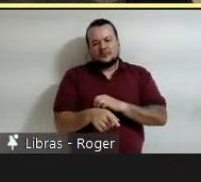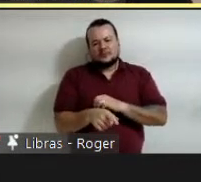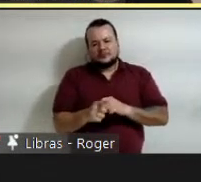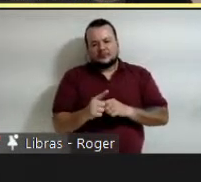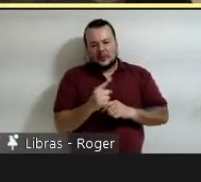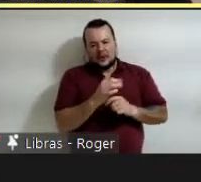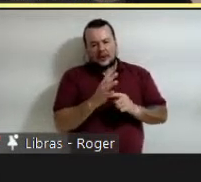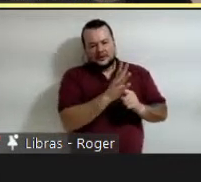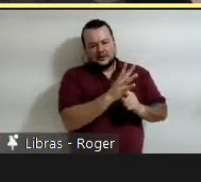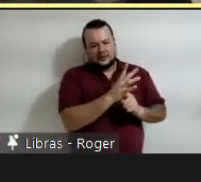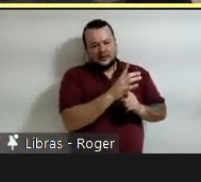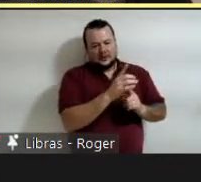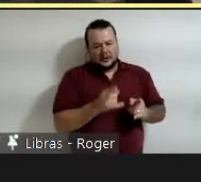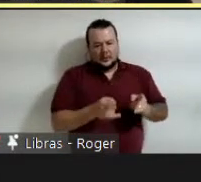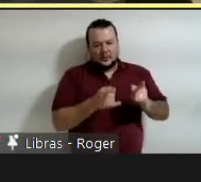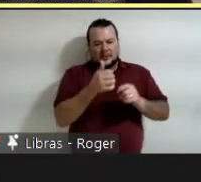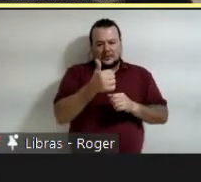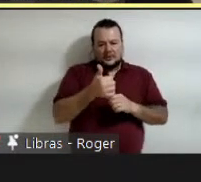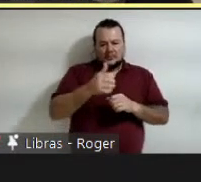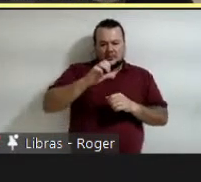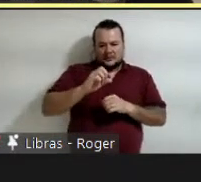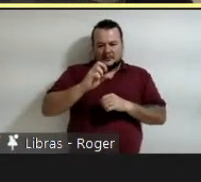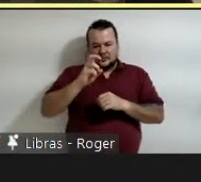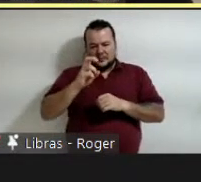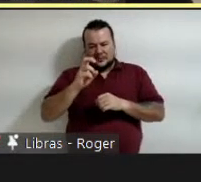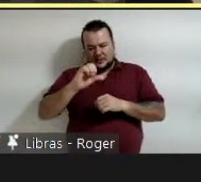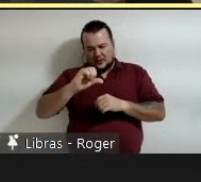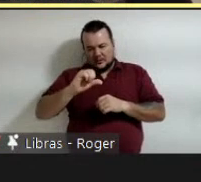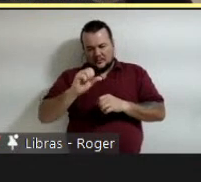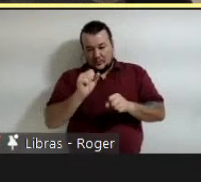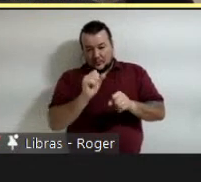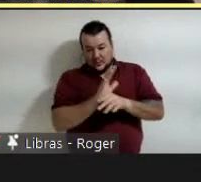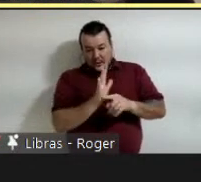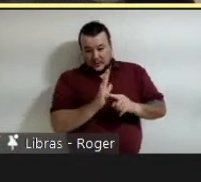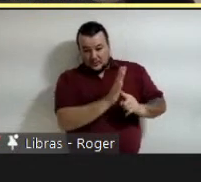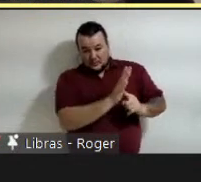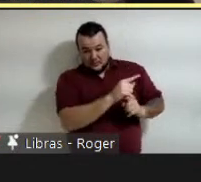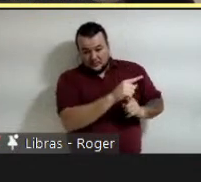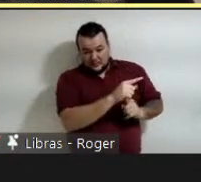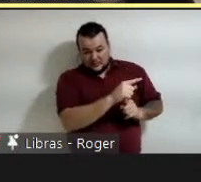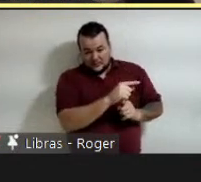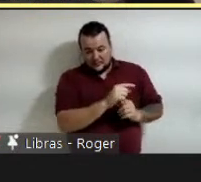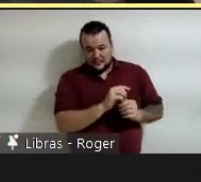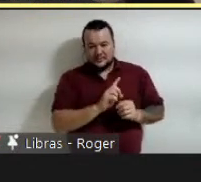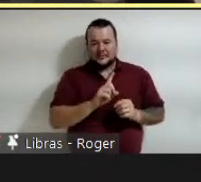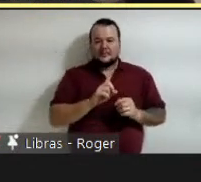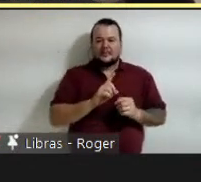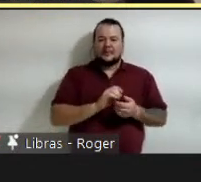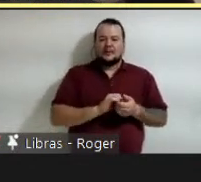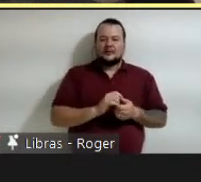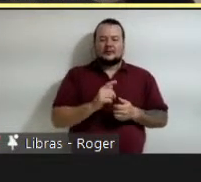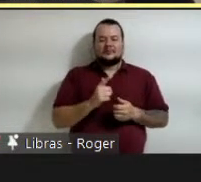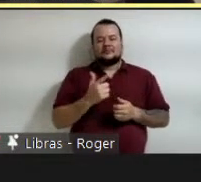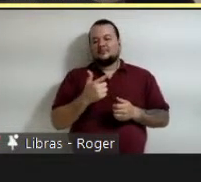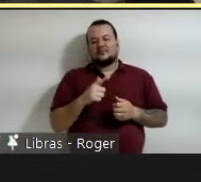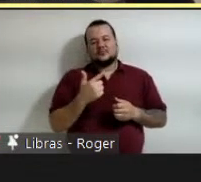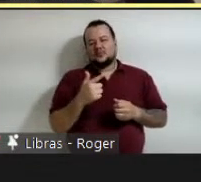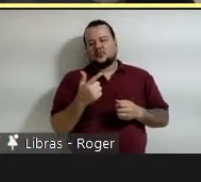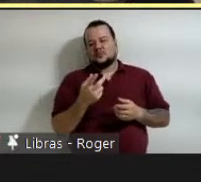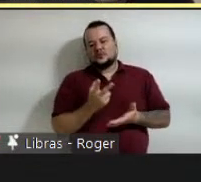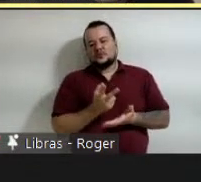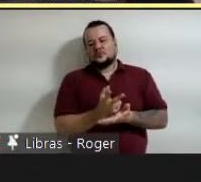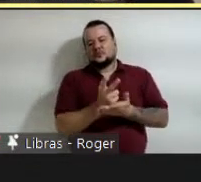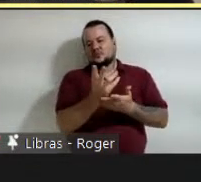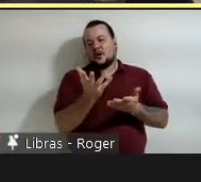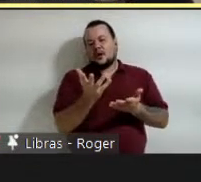can see the original spatial intent, which in some extent has not survived in the contemporary building.